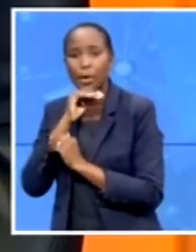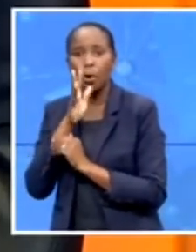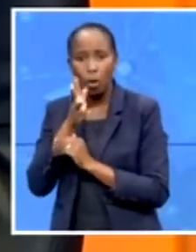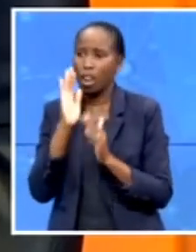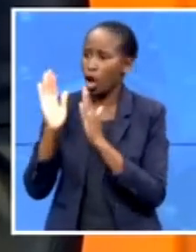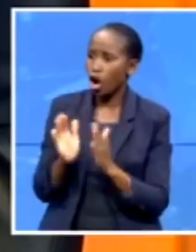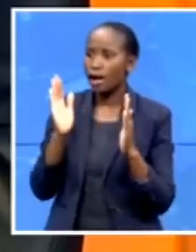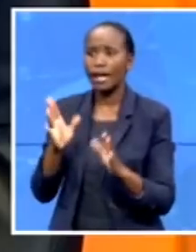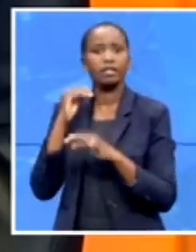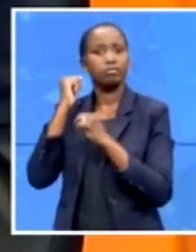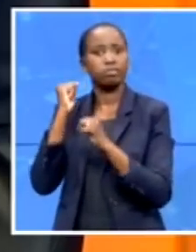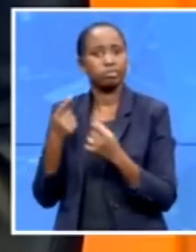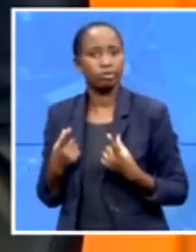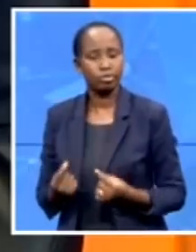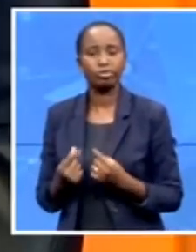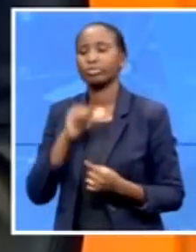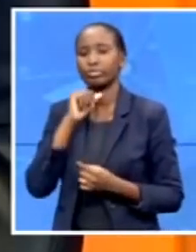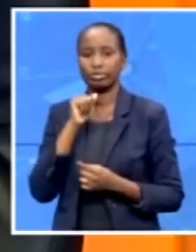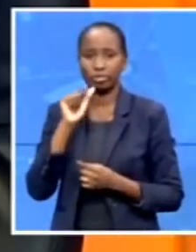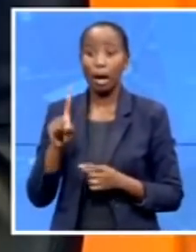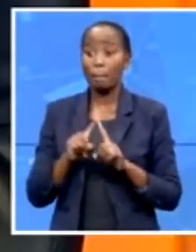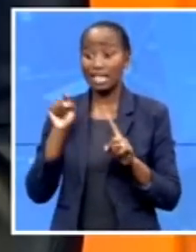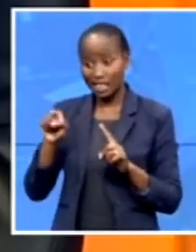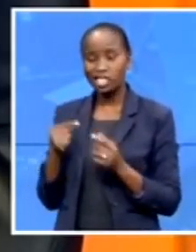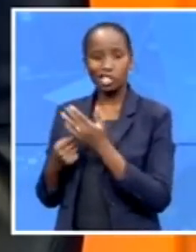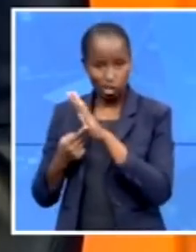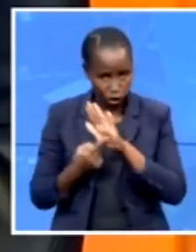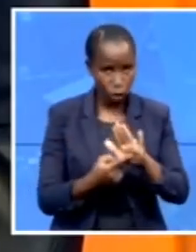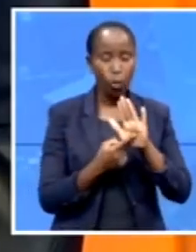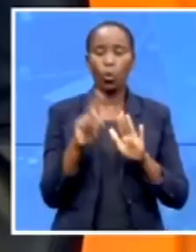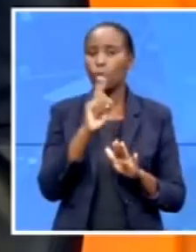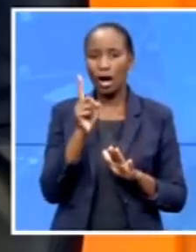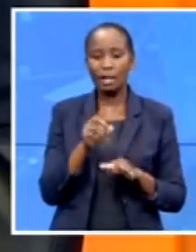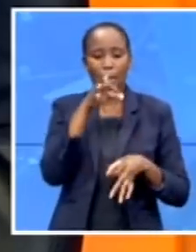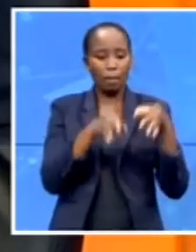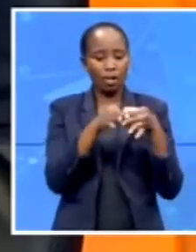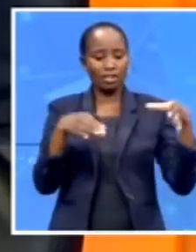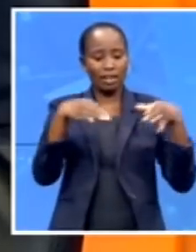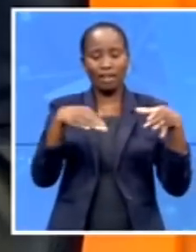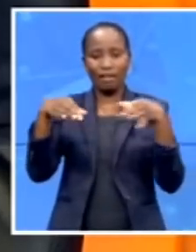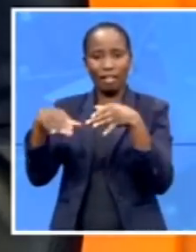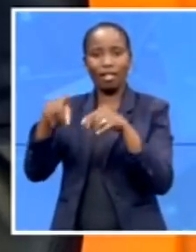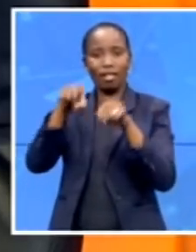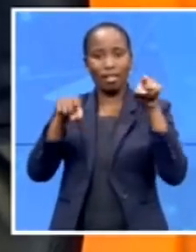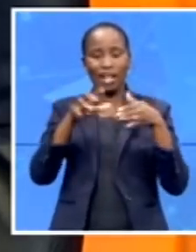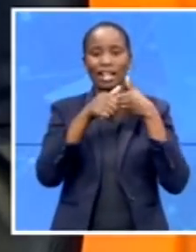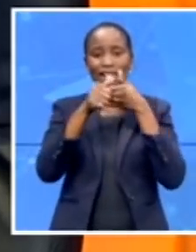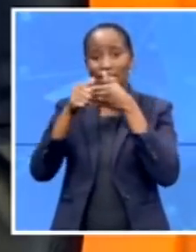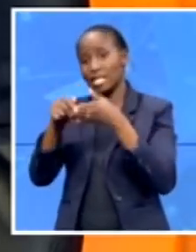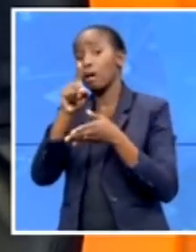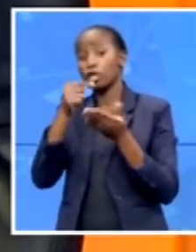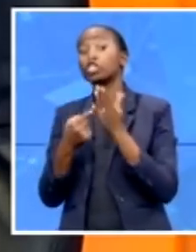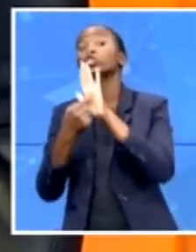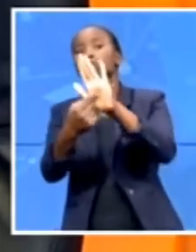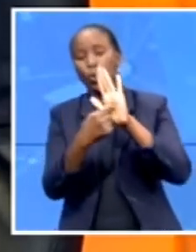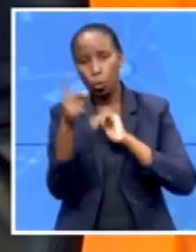out a message to political leaders as well as public representatives to say that they are basically not happy